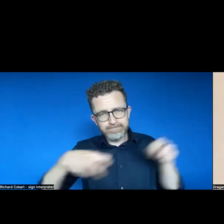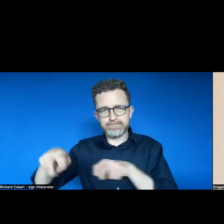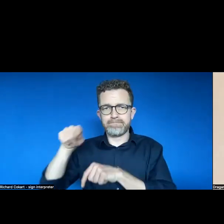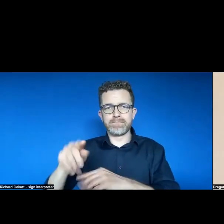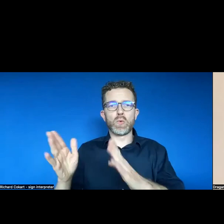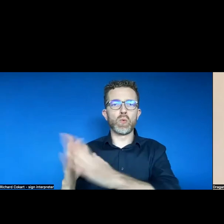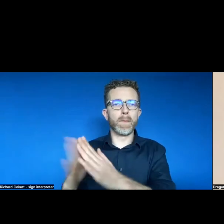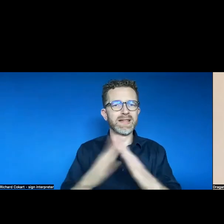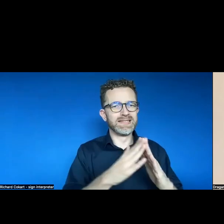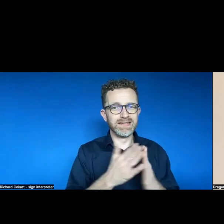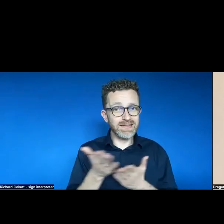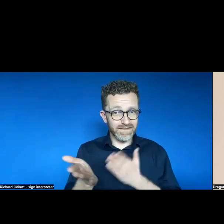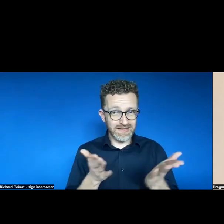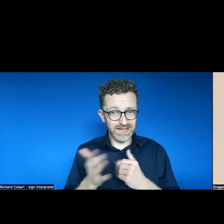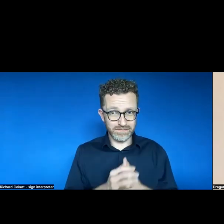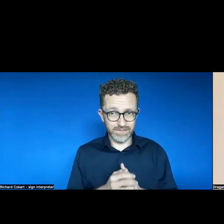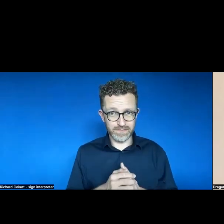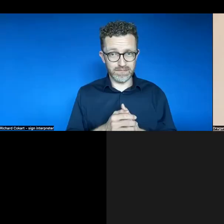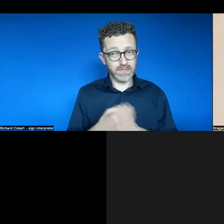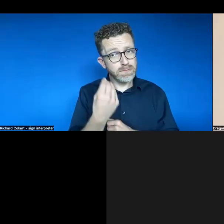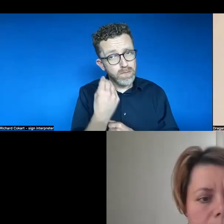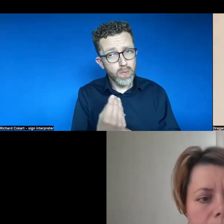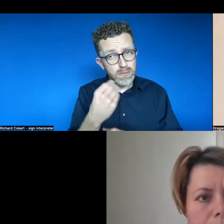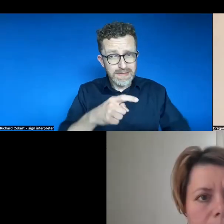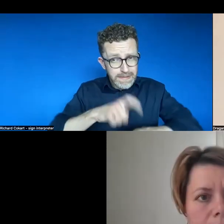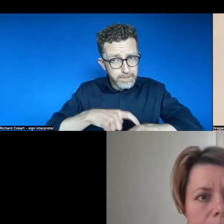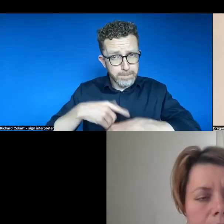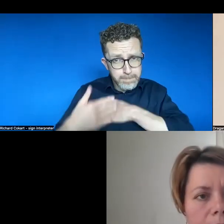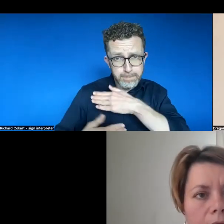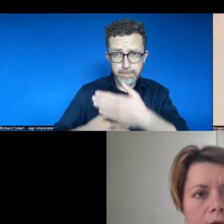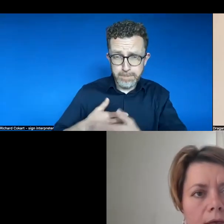message. Mariana, would you like to give us your final message?